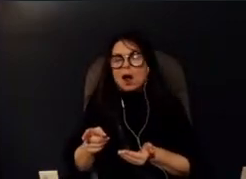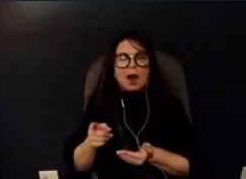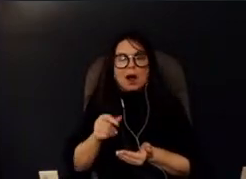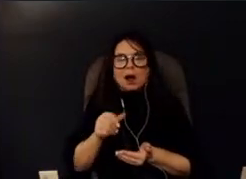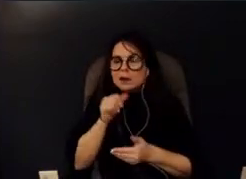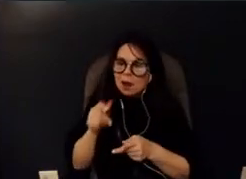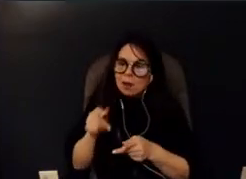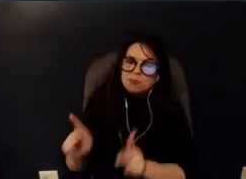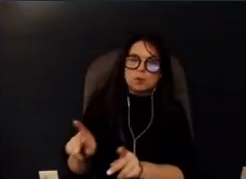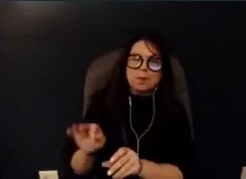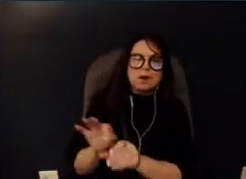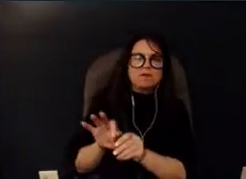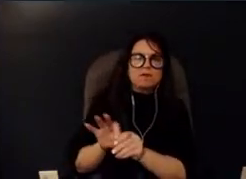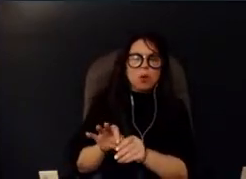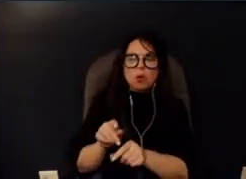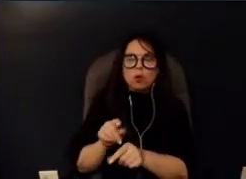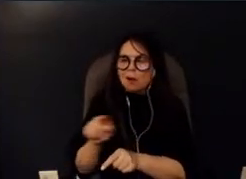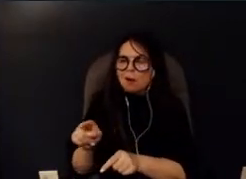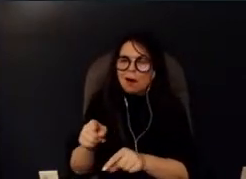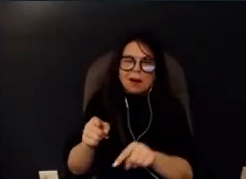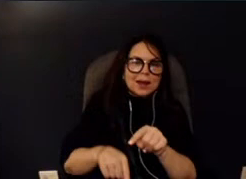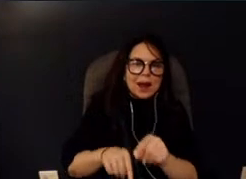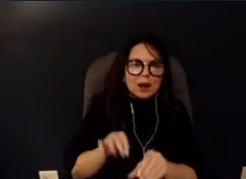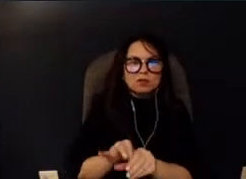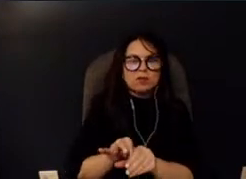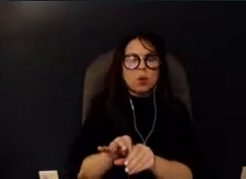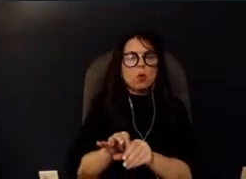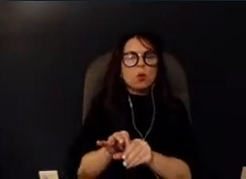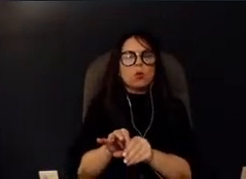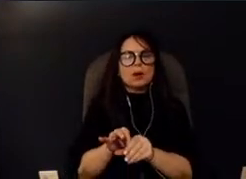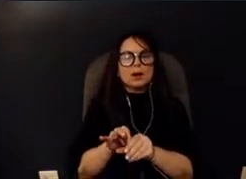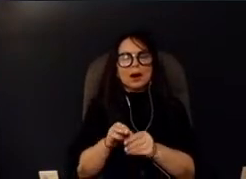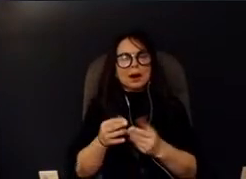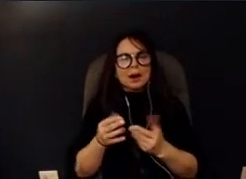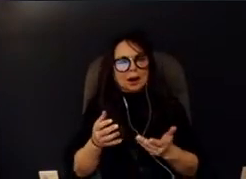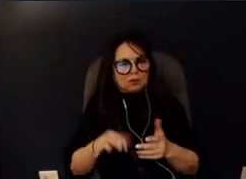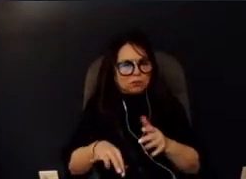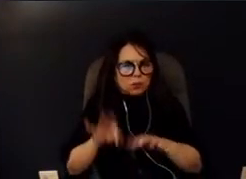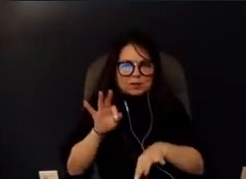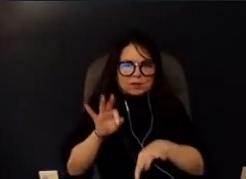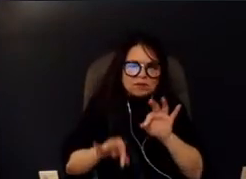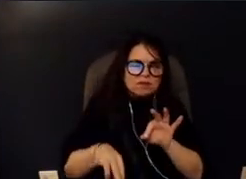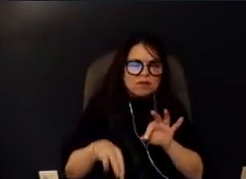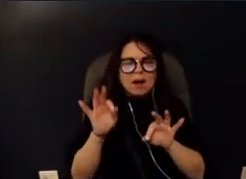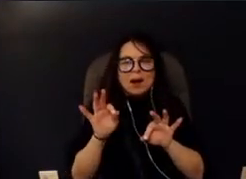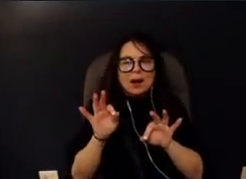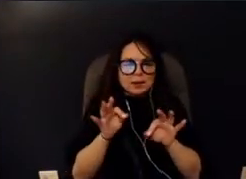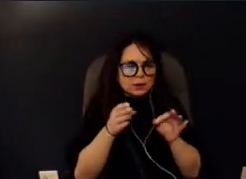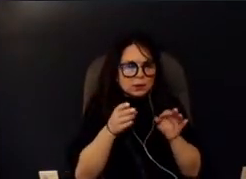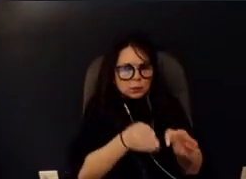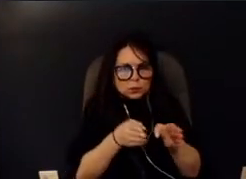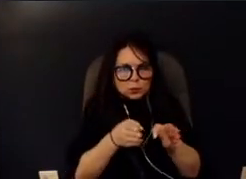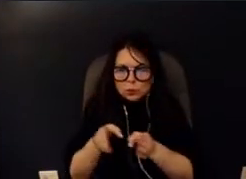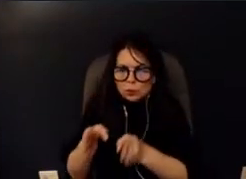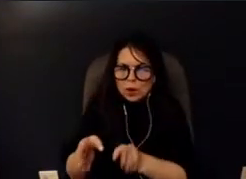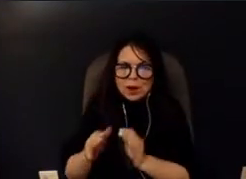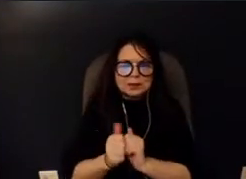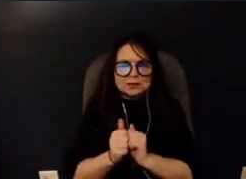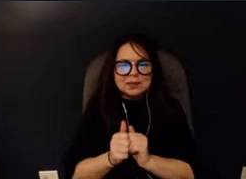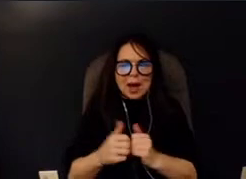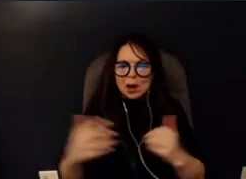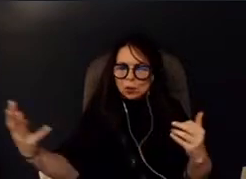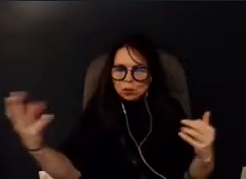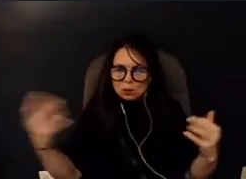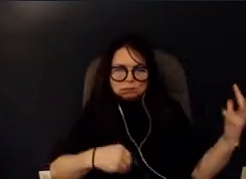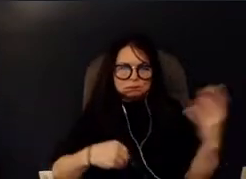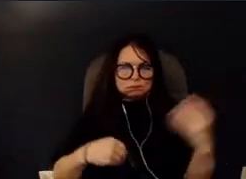if we find ways to really bring us all along in the conversations and truly listen to where we're